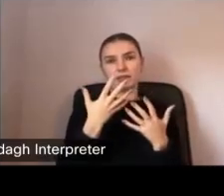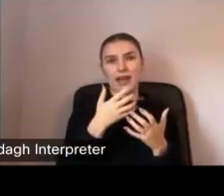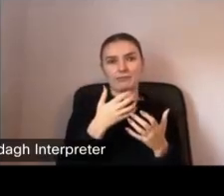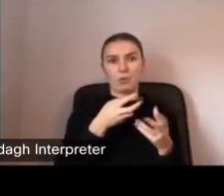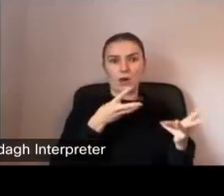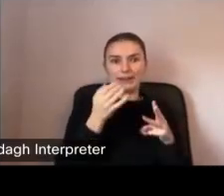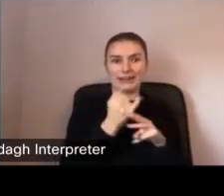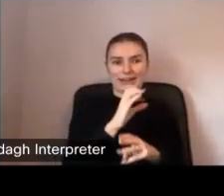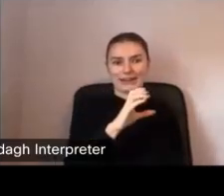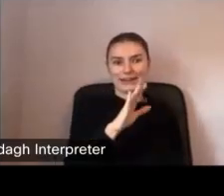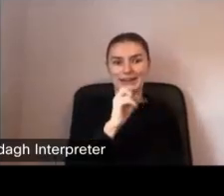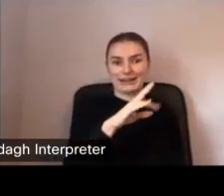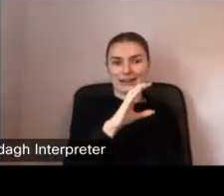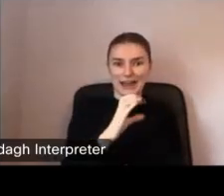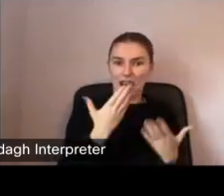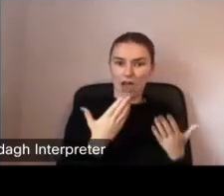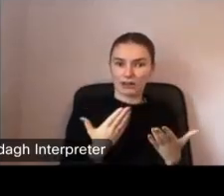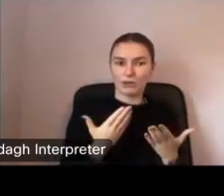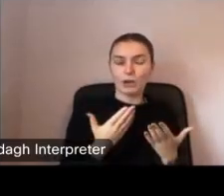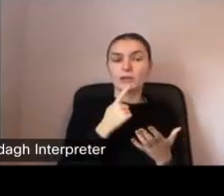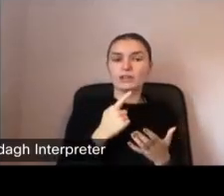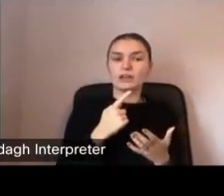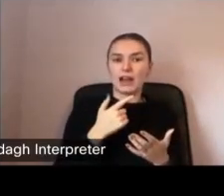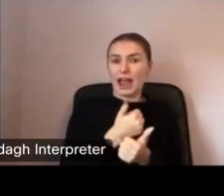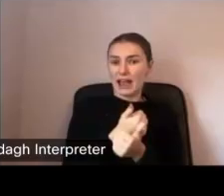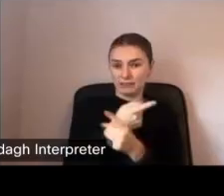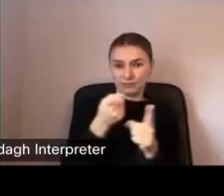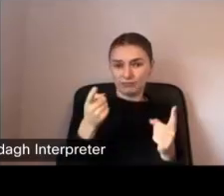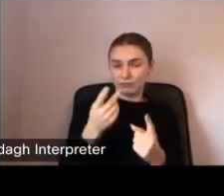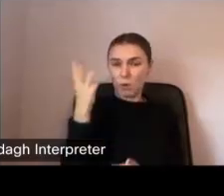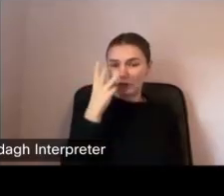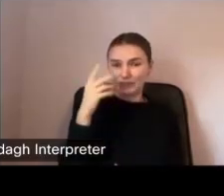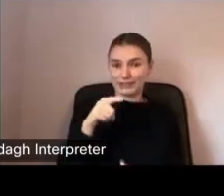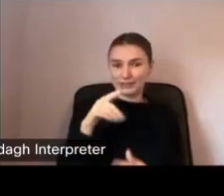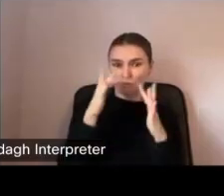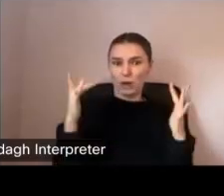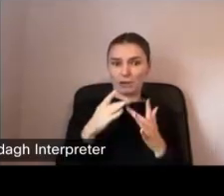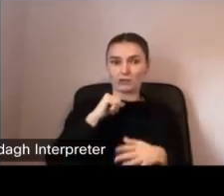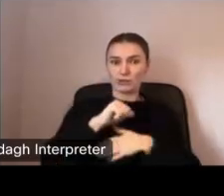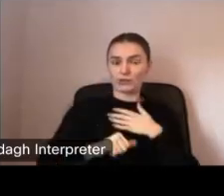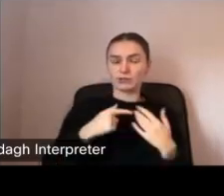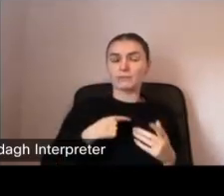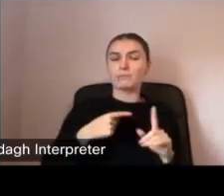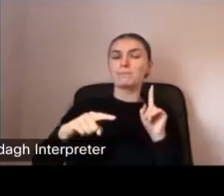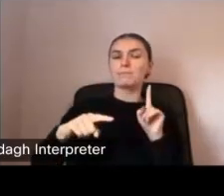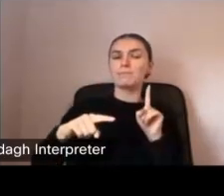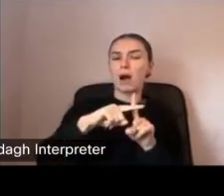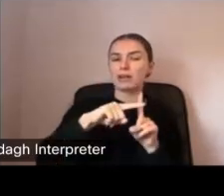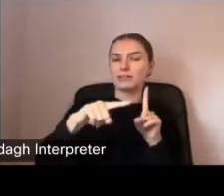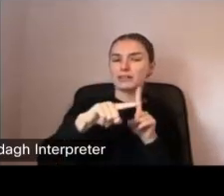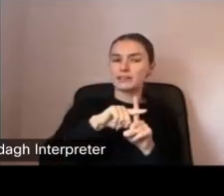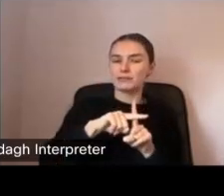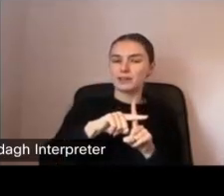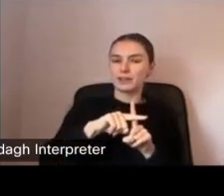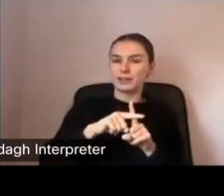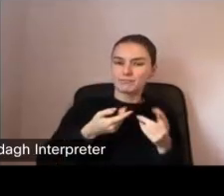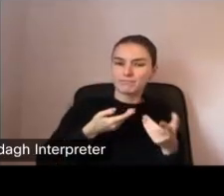on this webinar today can take that lesson away and just a positive reinforcement of when you meet somebody